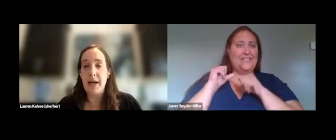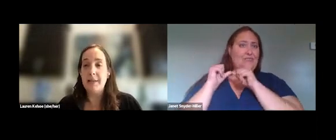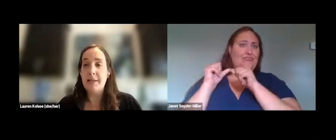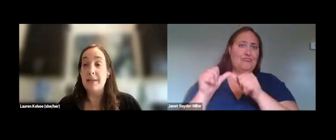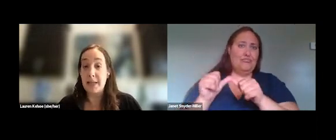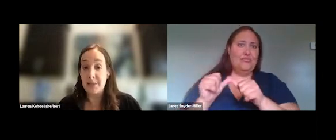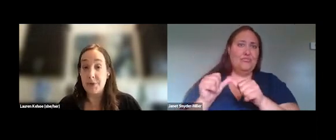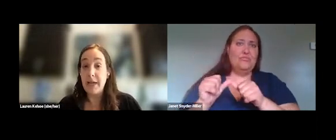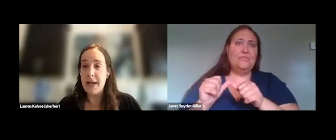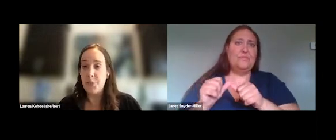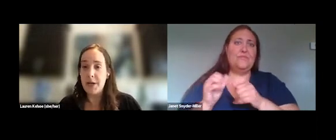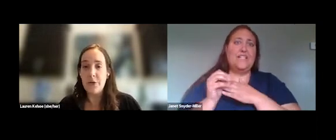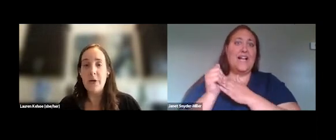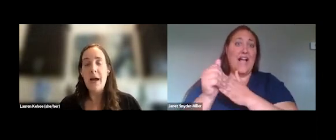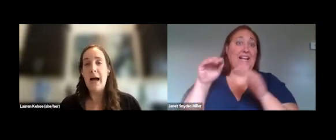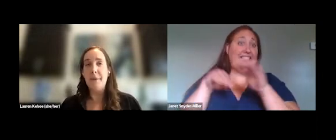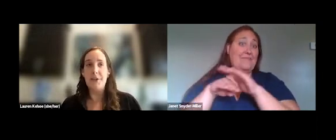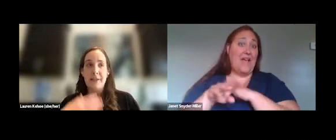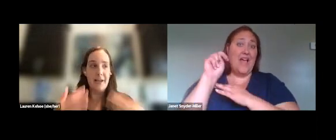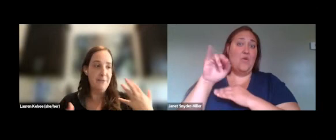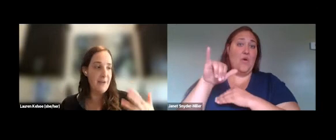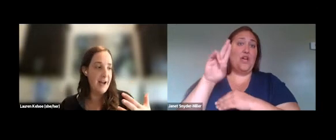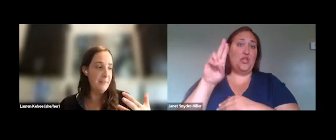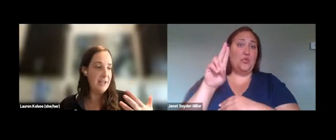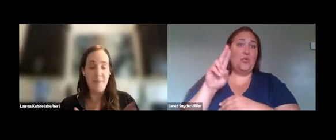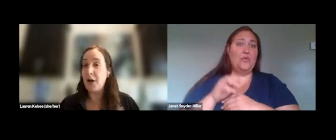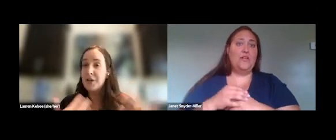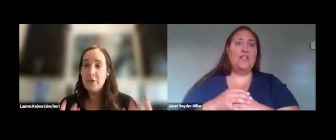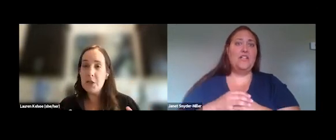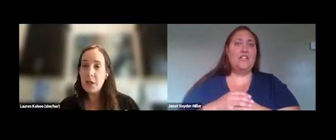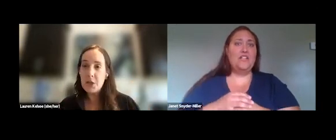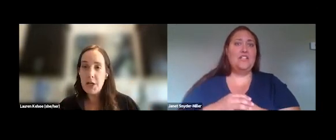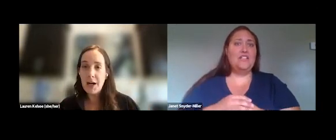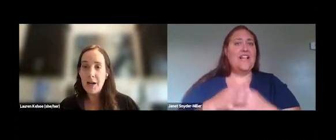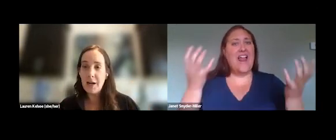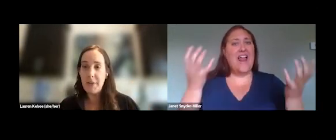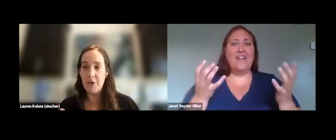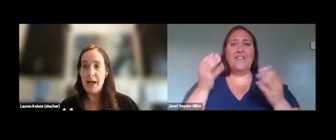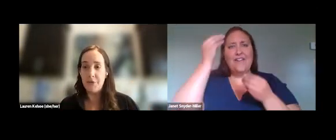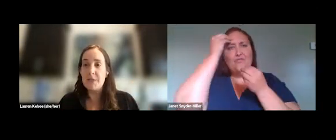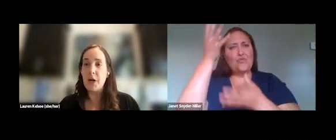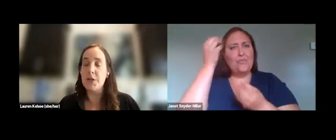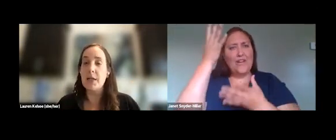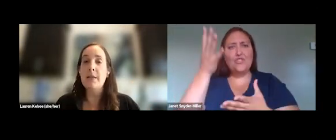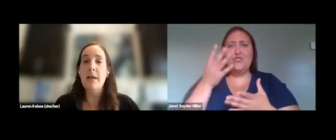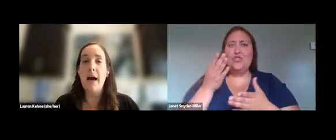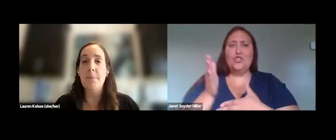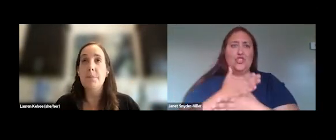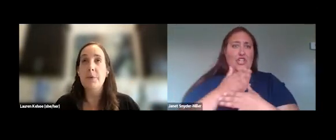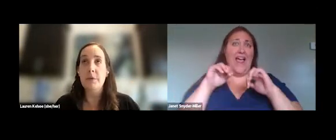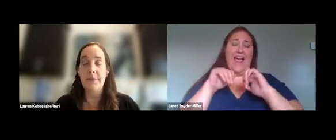our LibGuides accessible at NYU. And there's a lot of kind of background information I'm going to share about how this